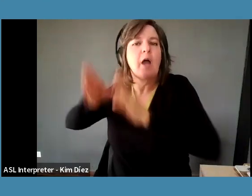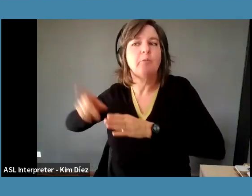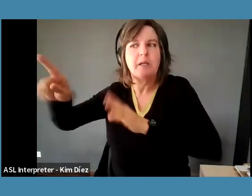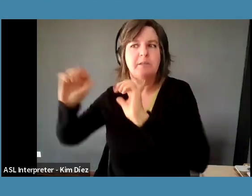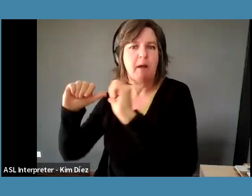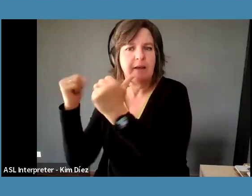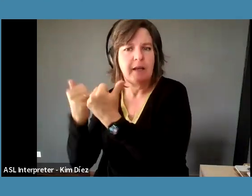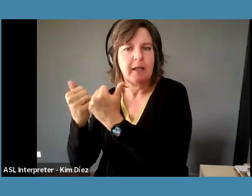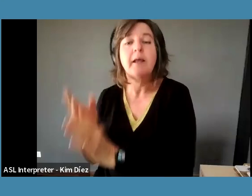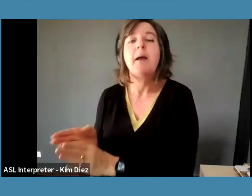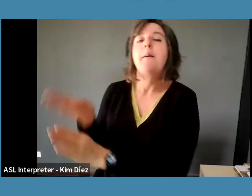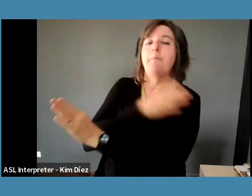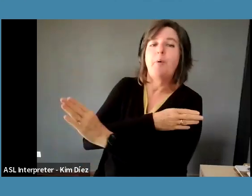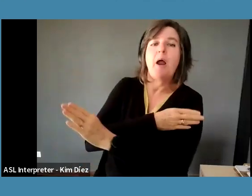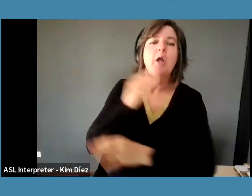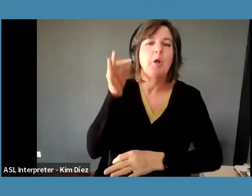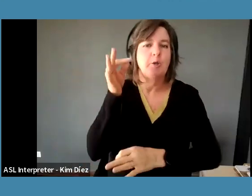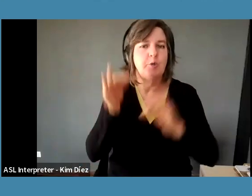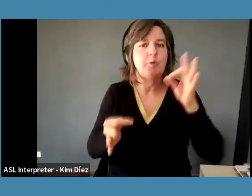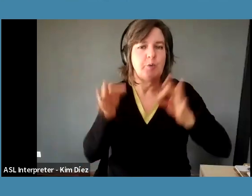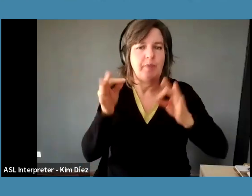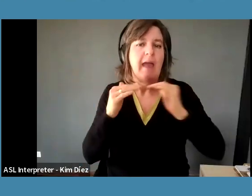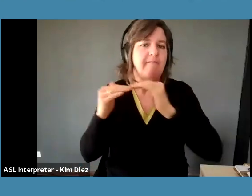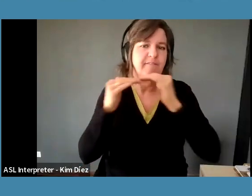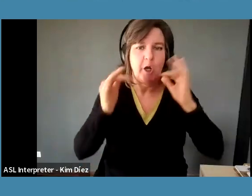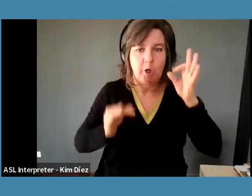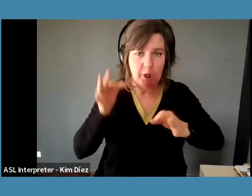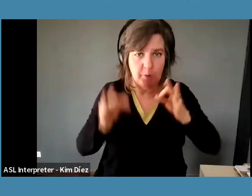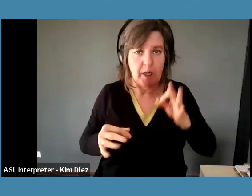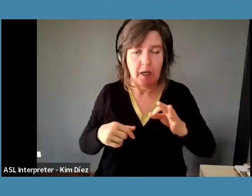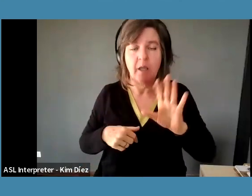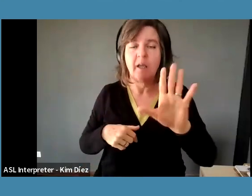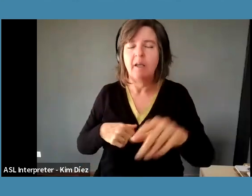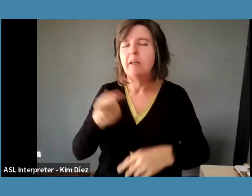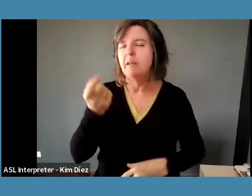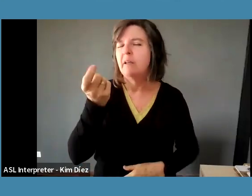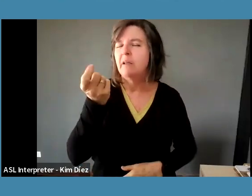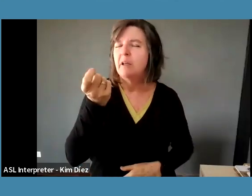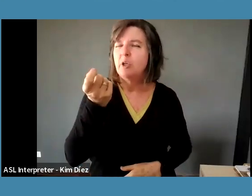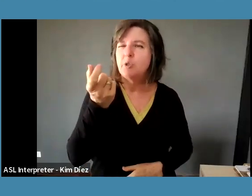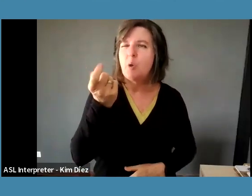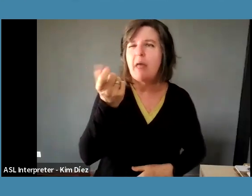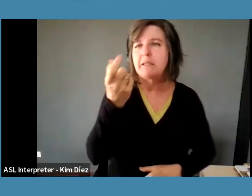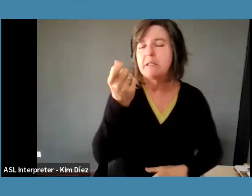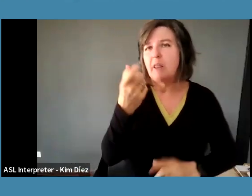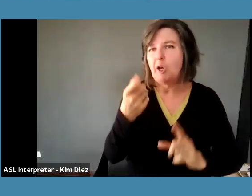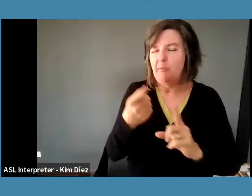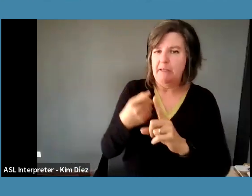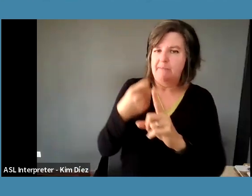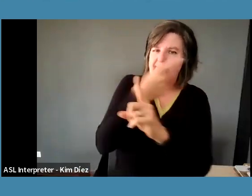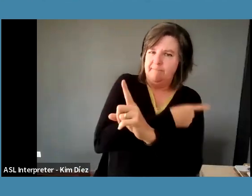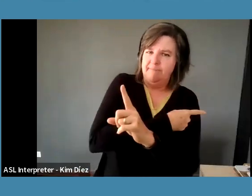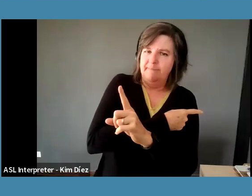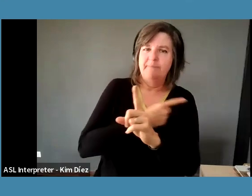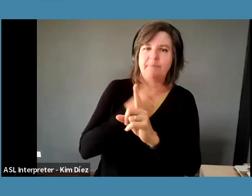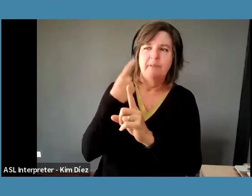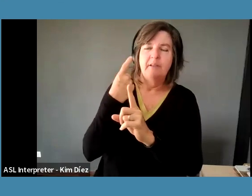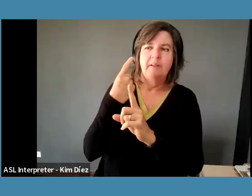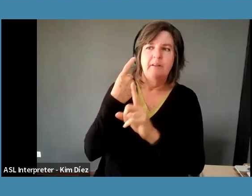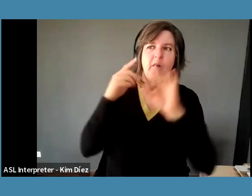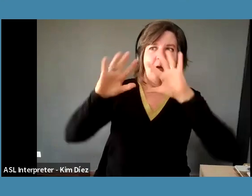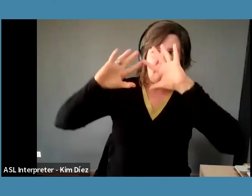hearing? So that's a little outside of the scope of a continuance, but that might be a reason for requesting